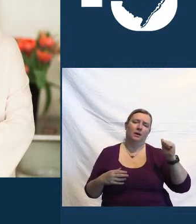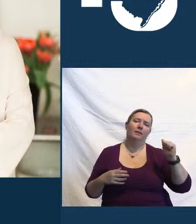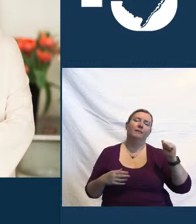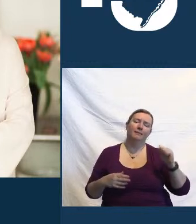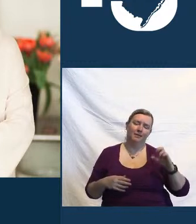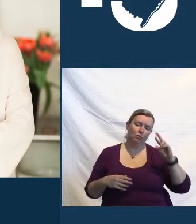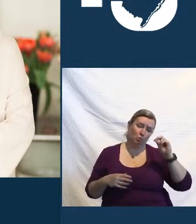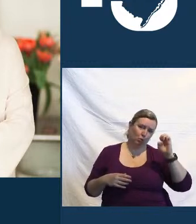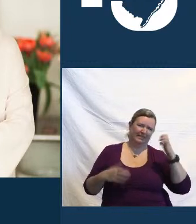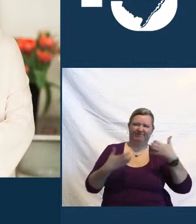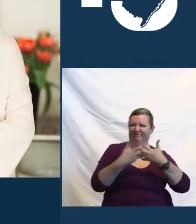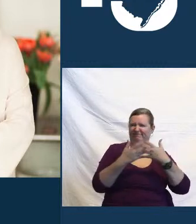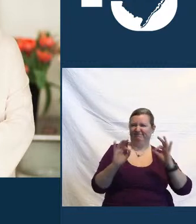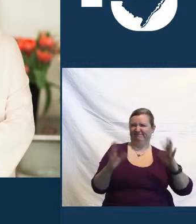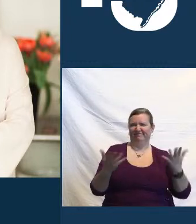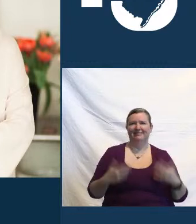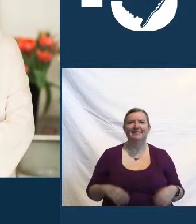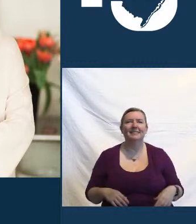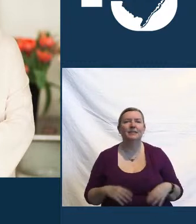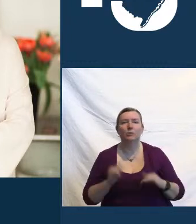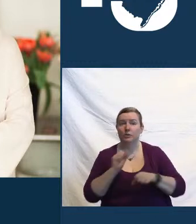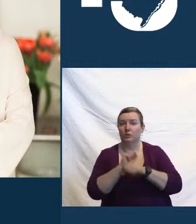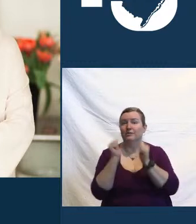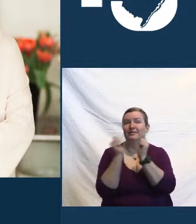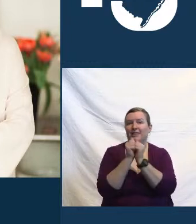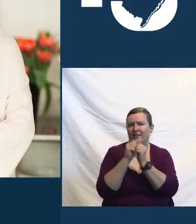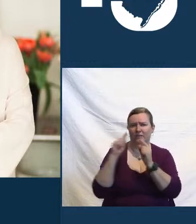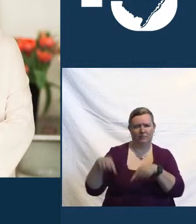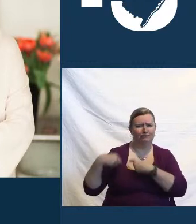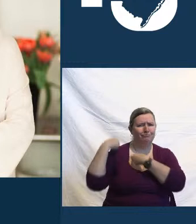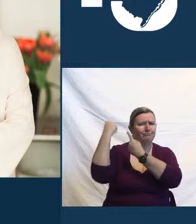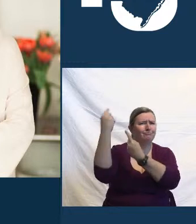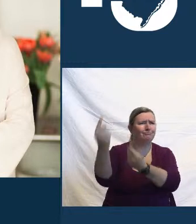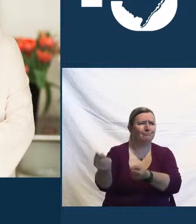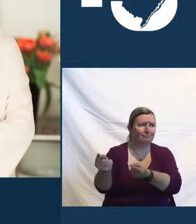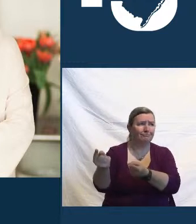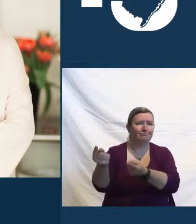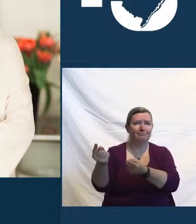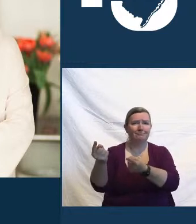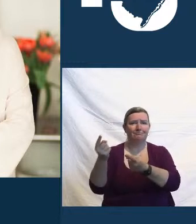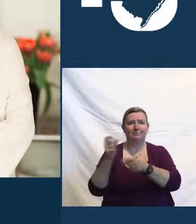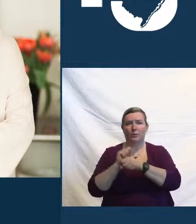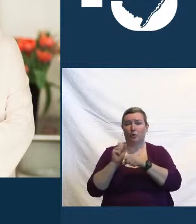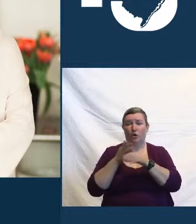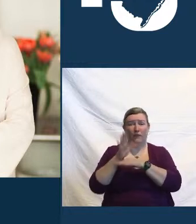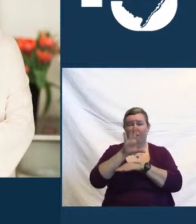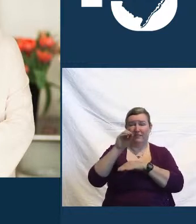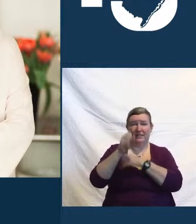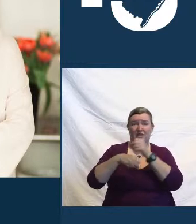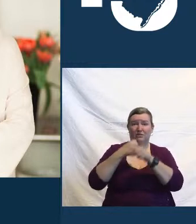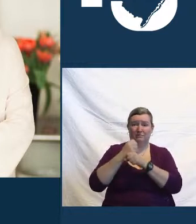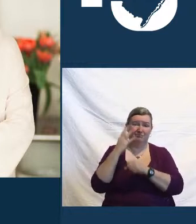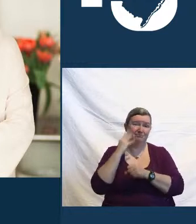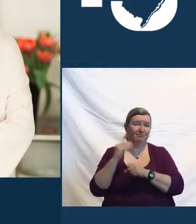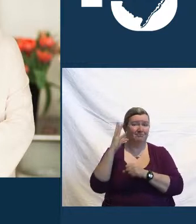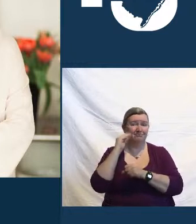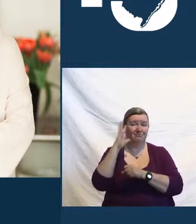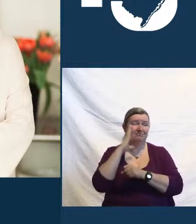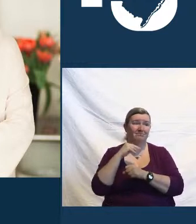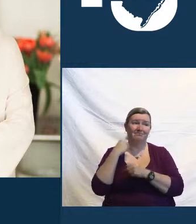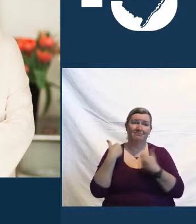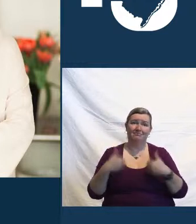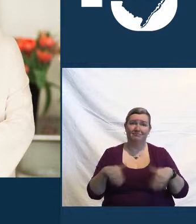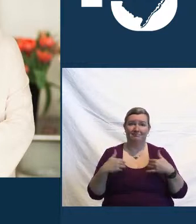lead floral designer. Together, the two boast a combined 50 years of experience and education